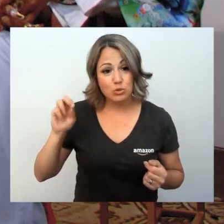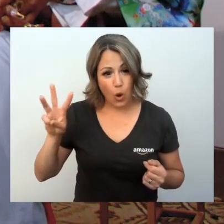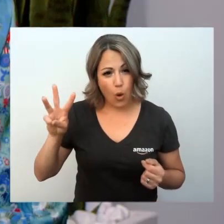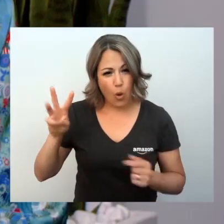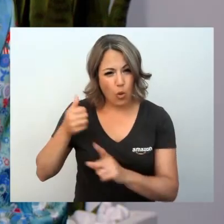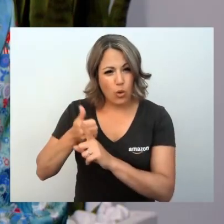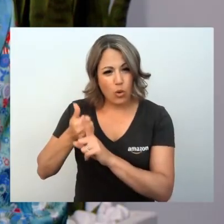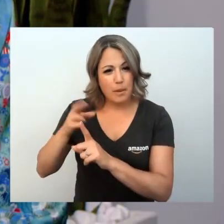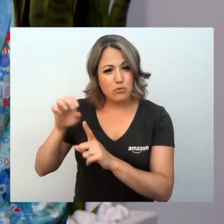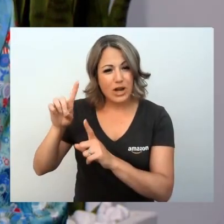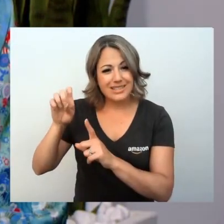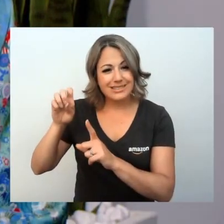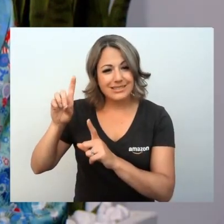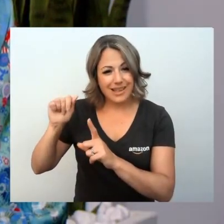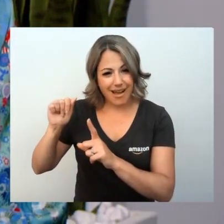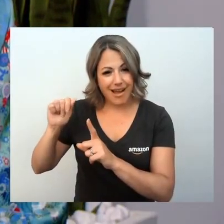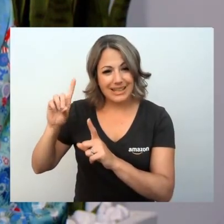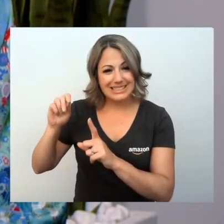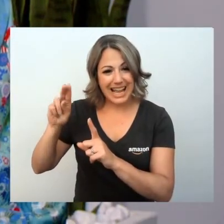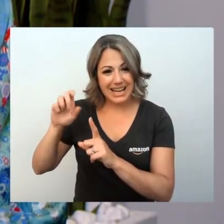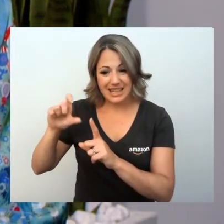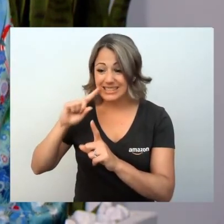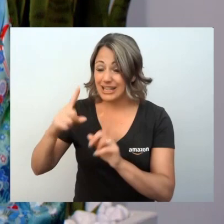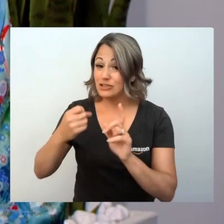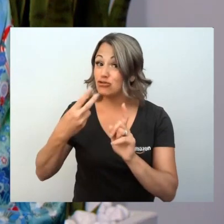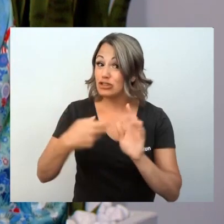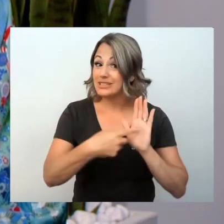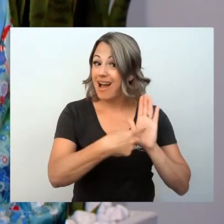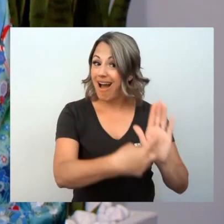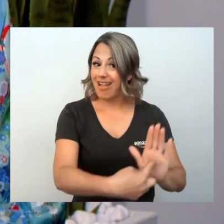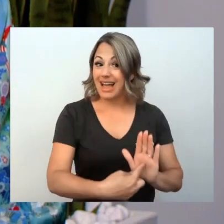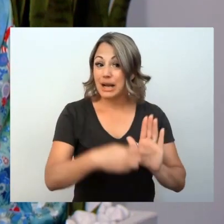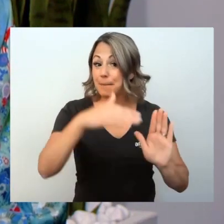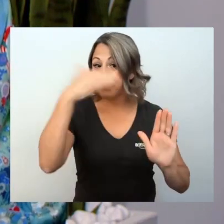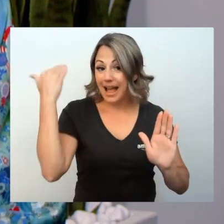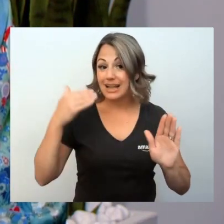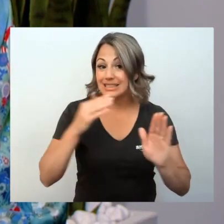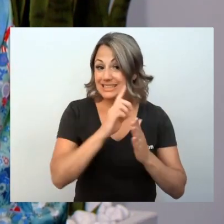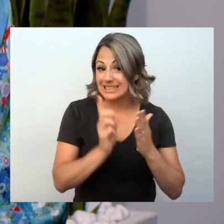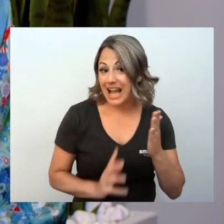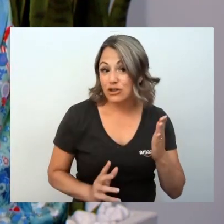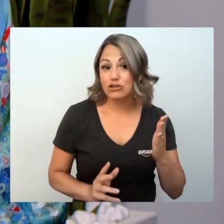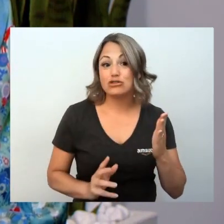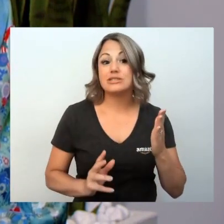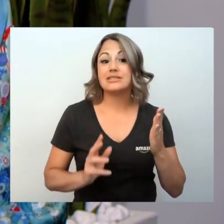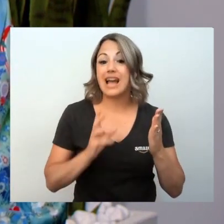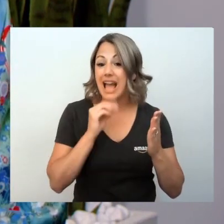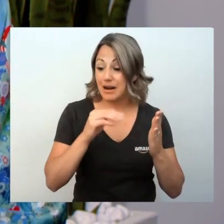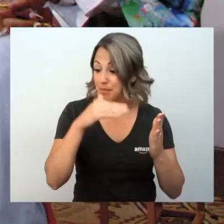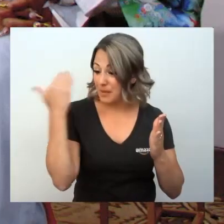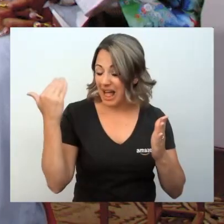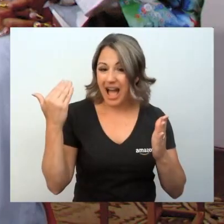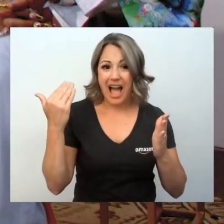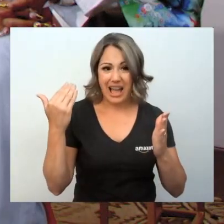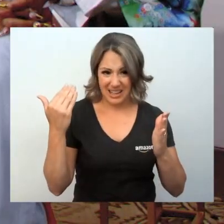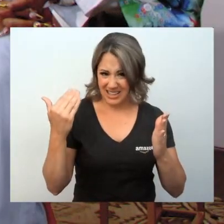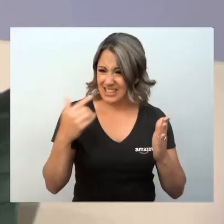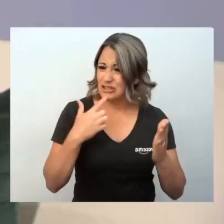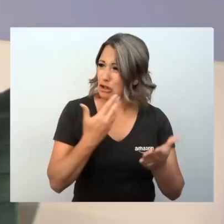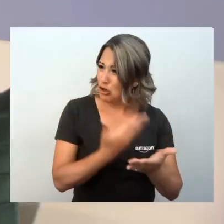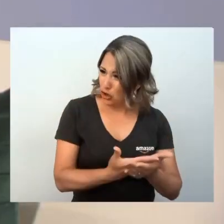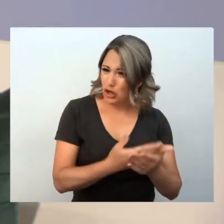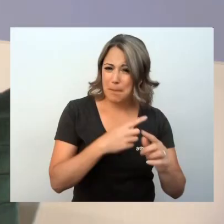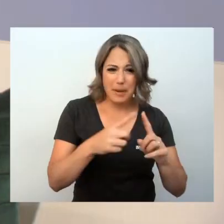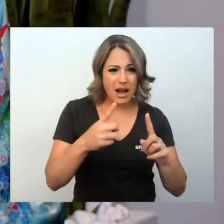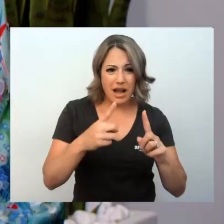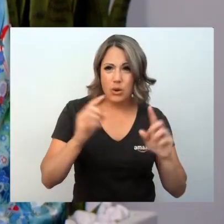is highlighting Black designers and designers who have not gotten their just due or